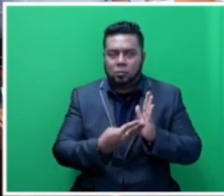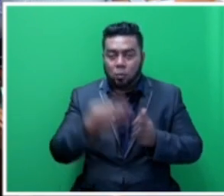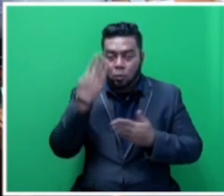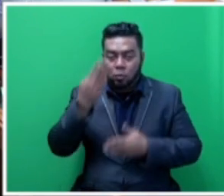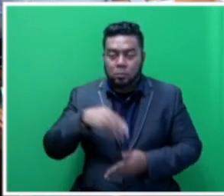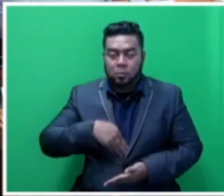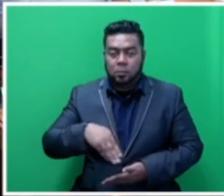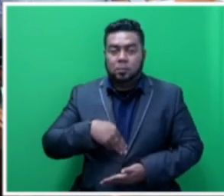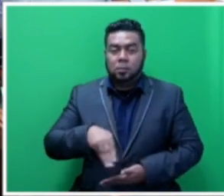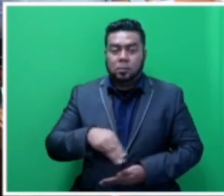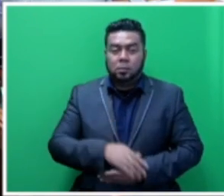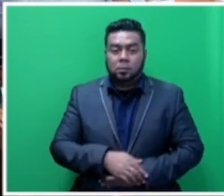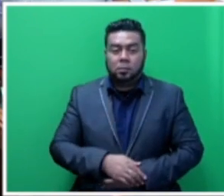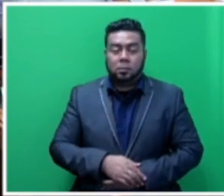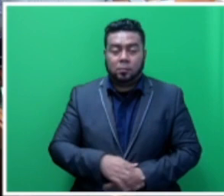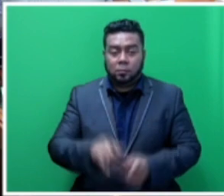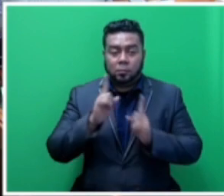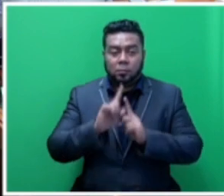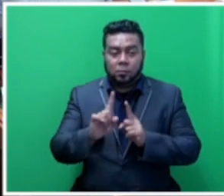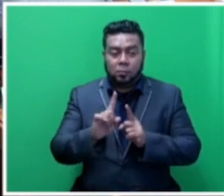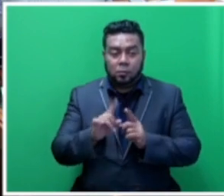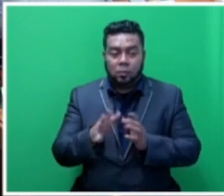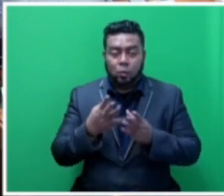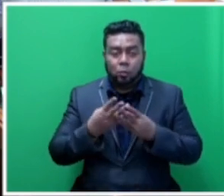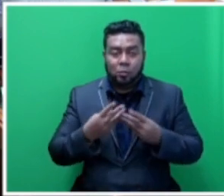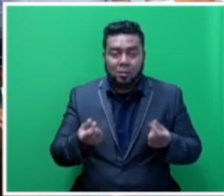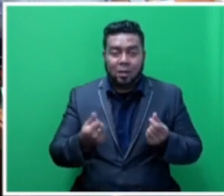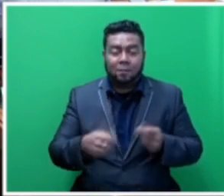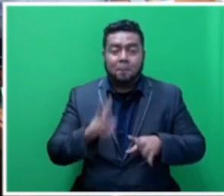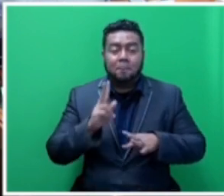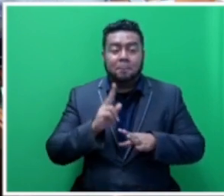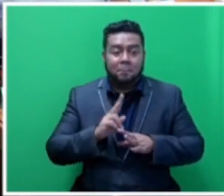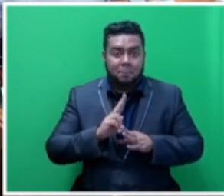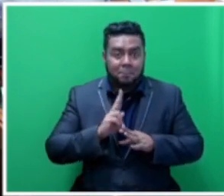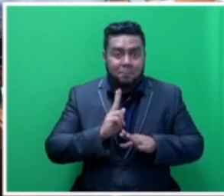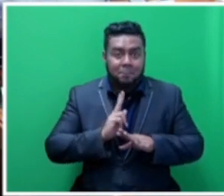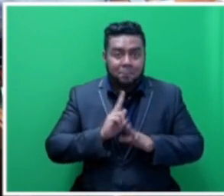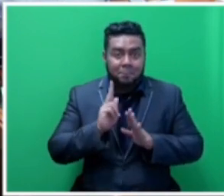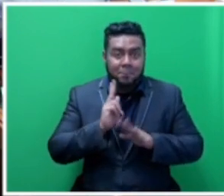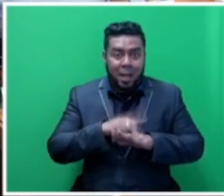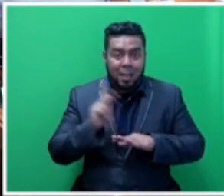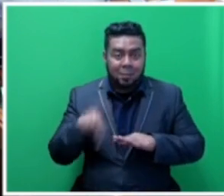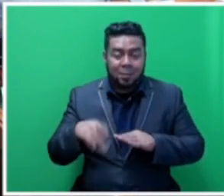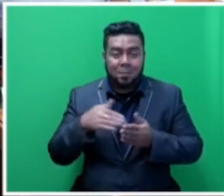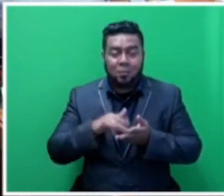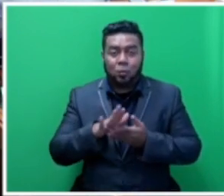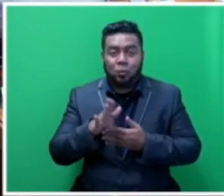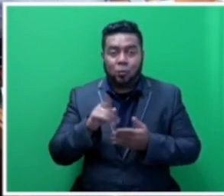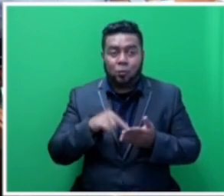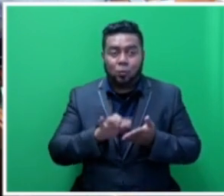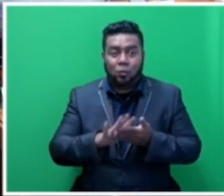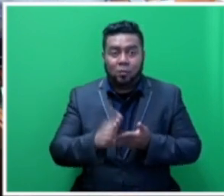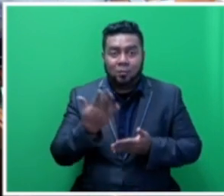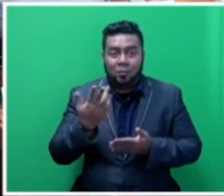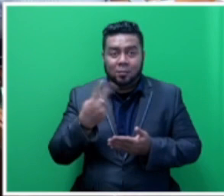Honourable members, pursuant to the resolution of Parliament passed on Thursday, 24th